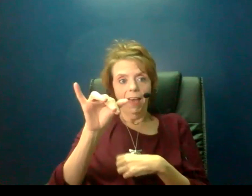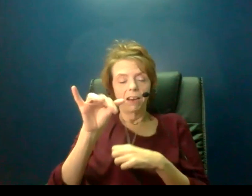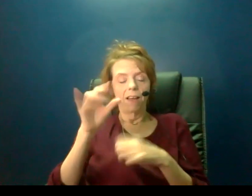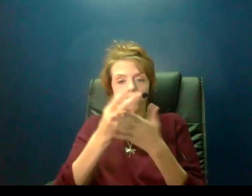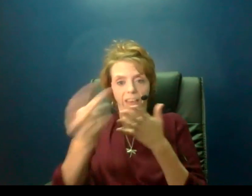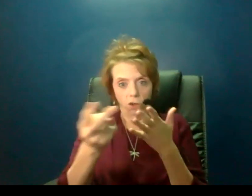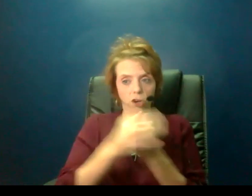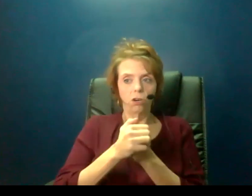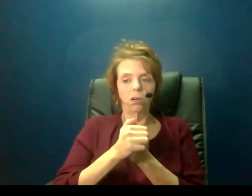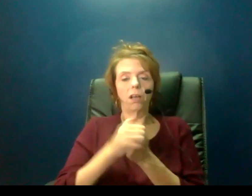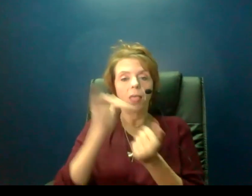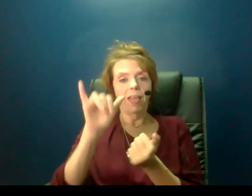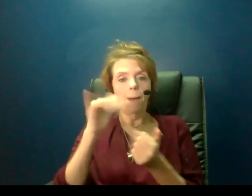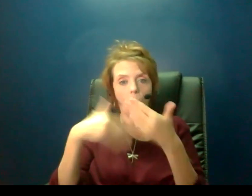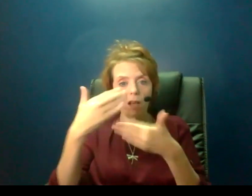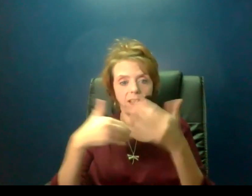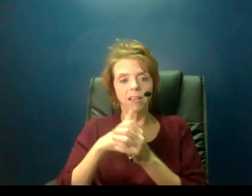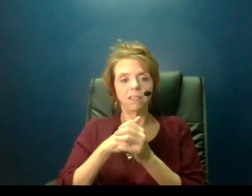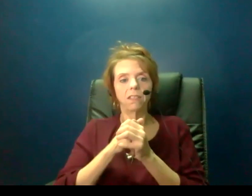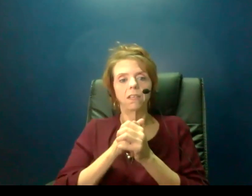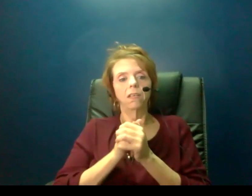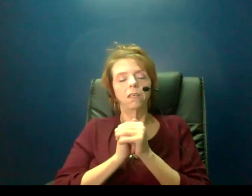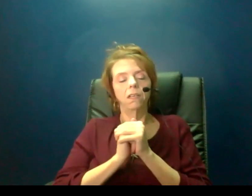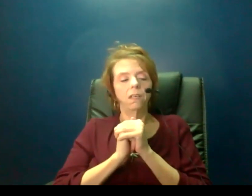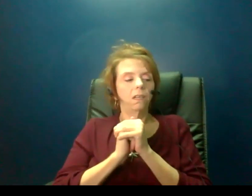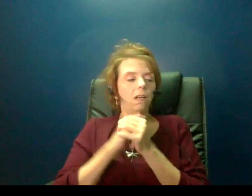failure and that process of